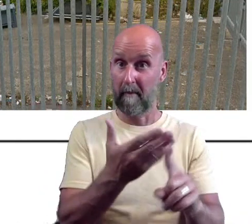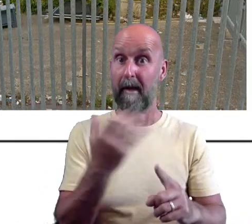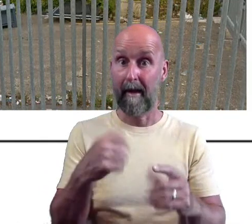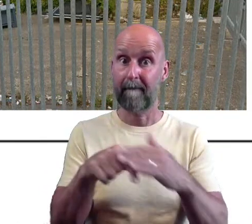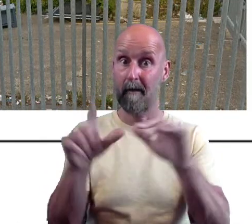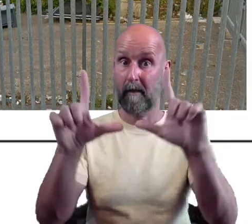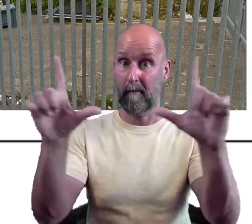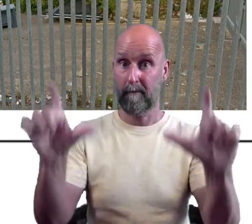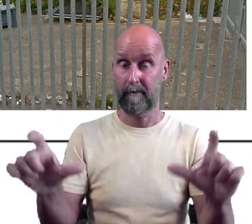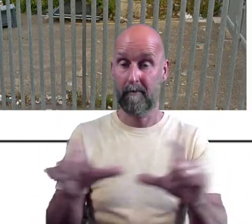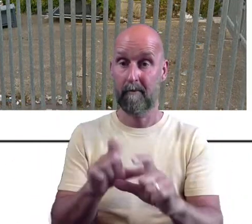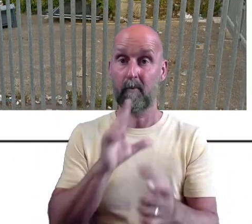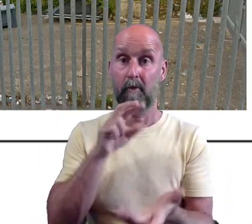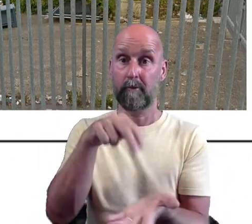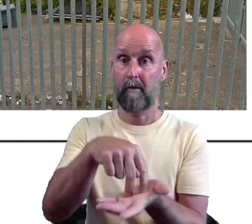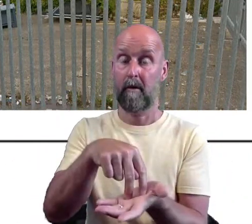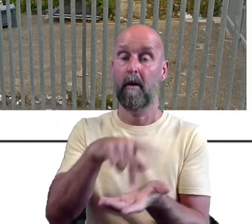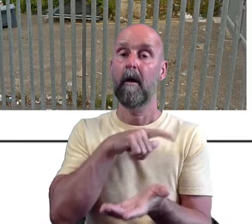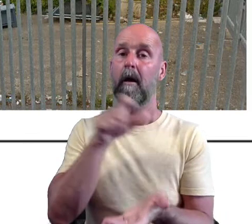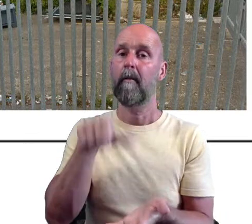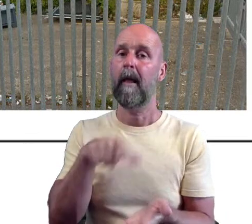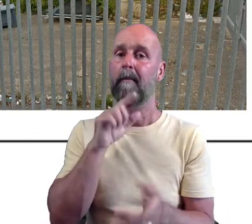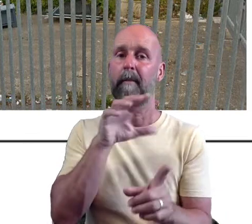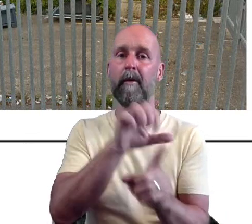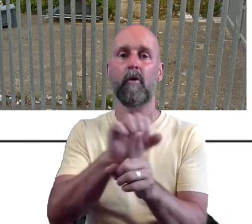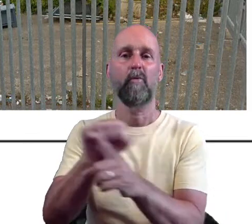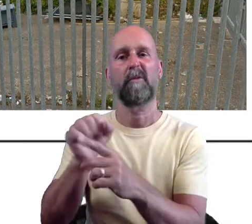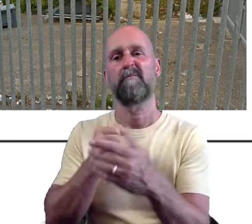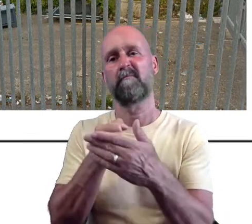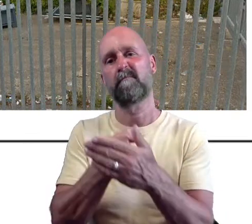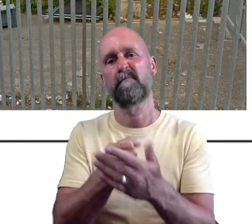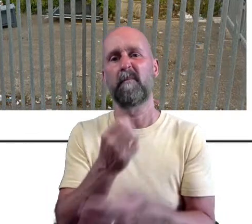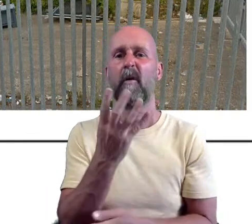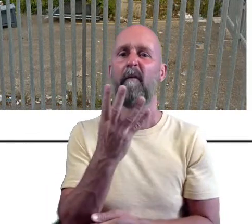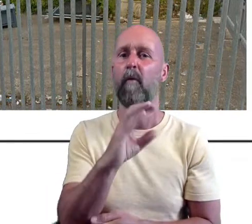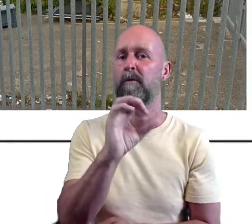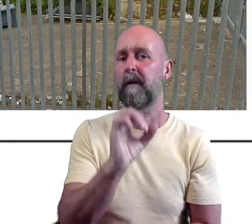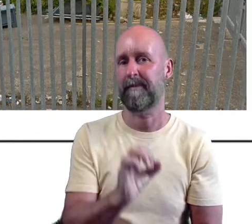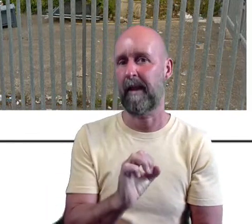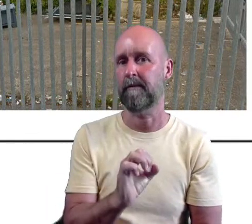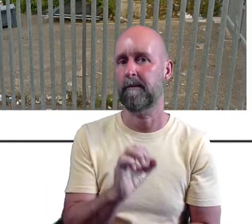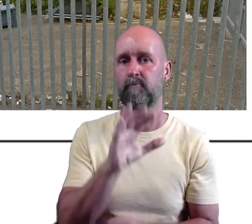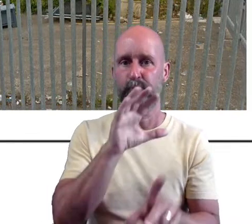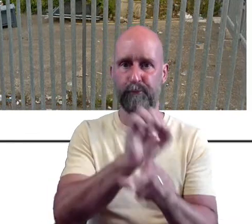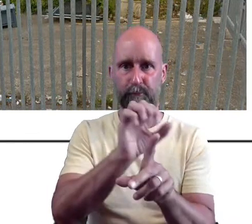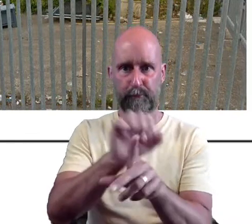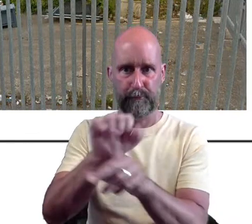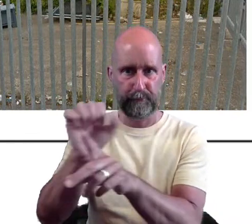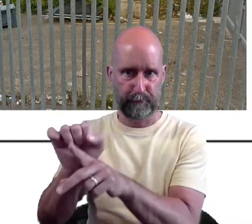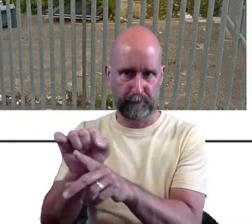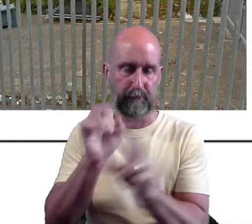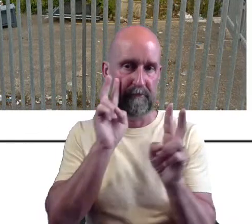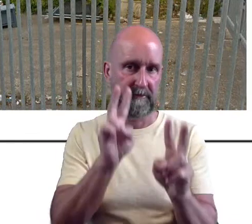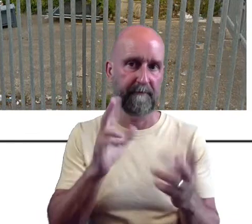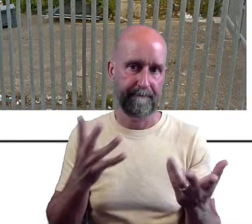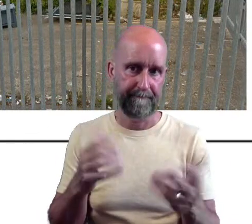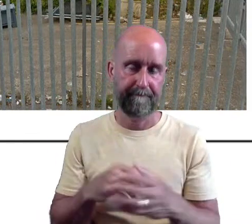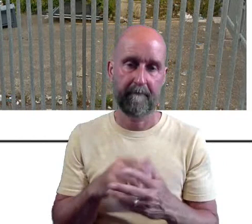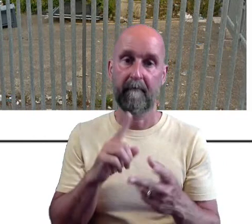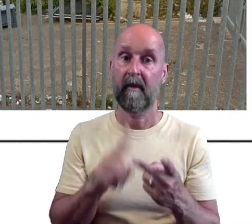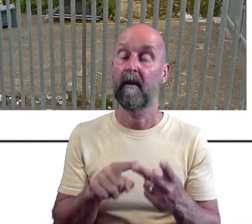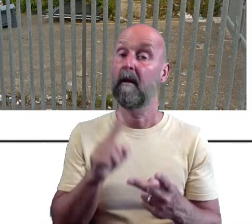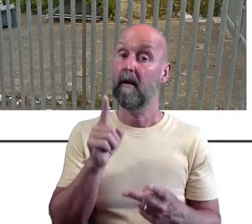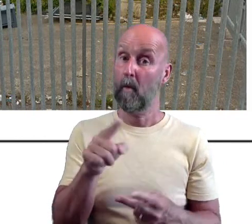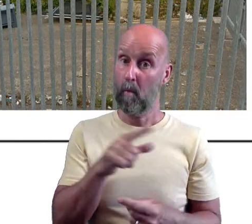at any one time, a player would probably notice like a maximum of 40% maybe of these connections with the things around you. And this is purely because